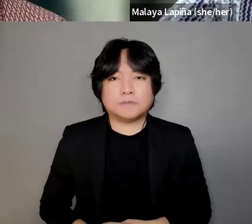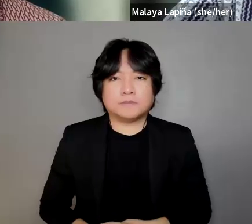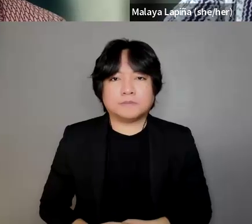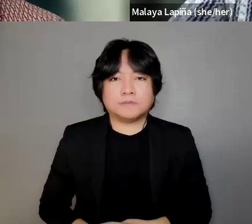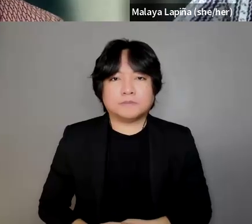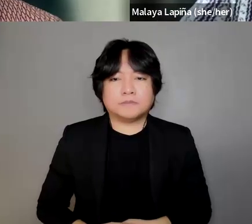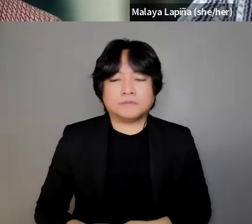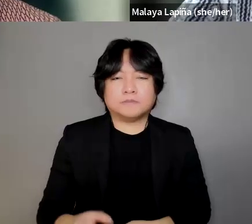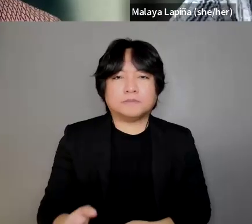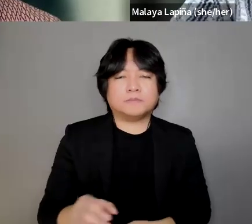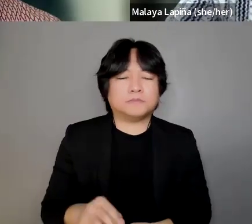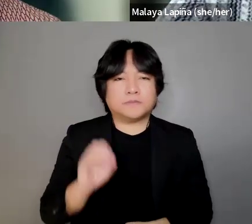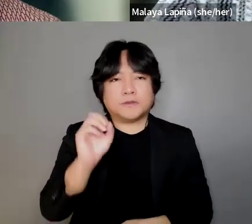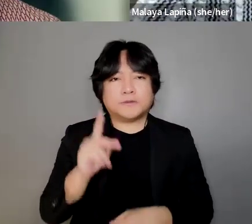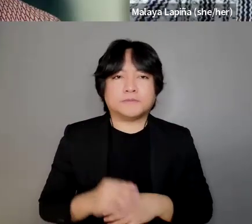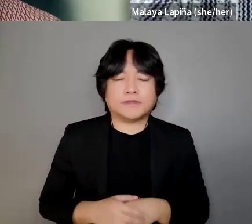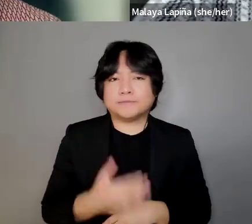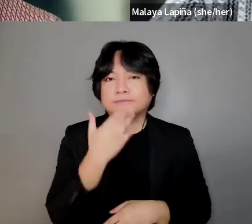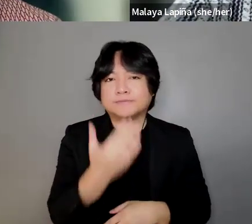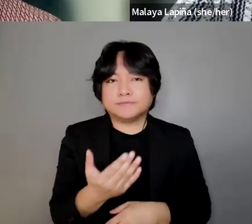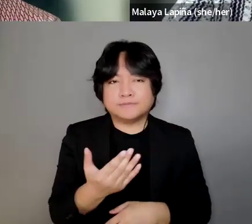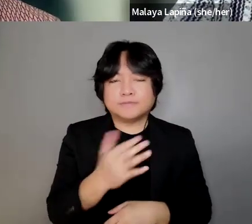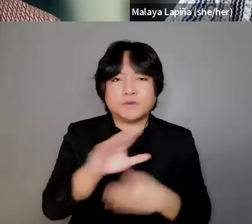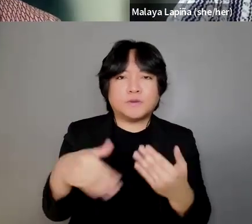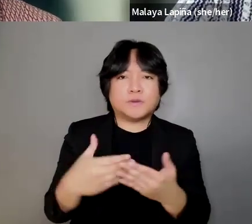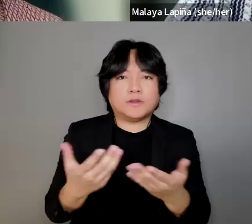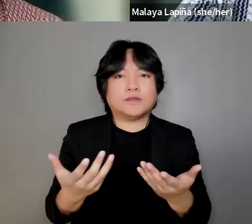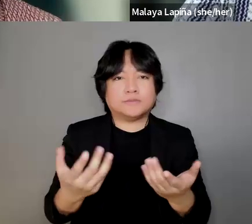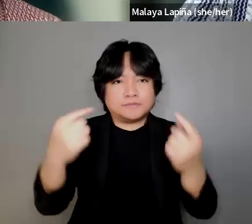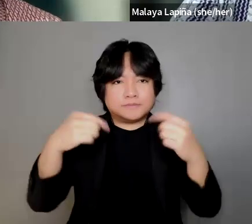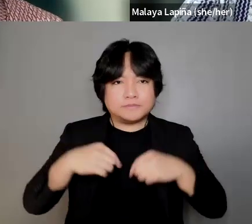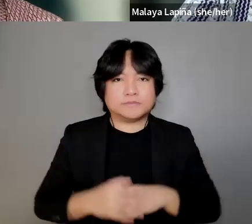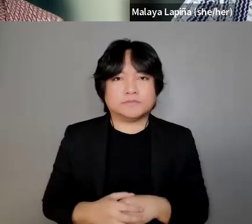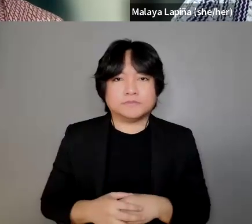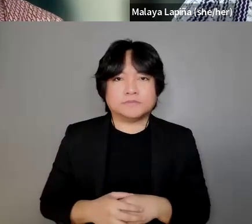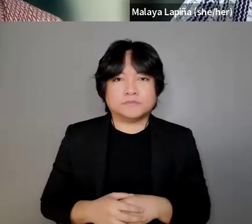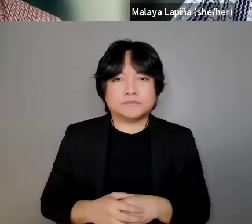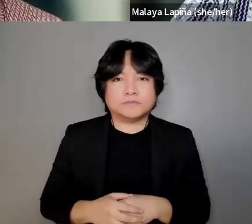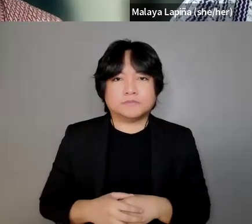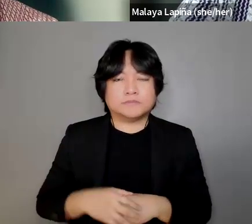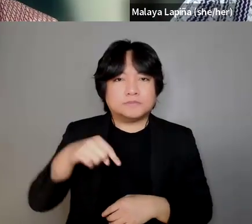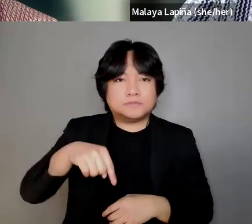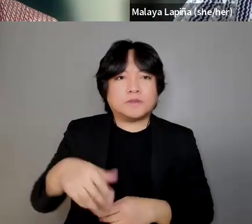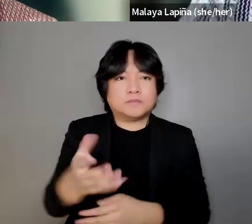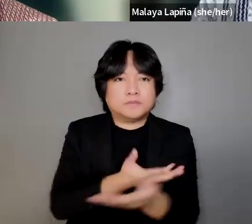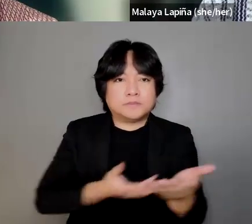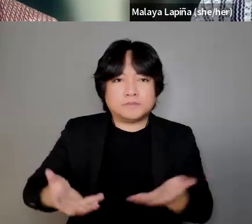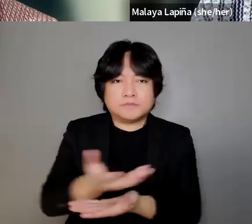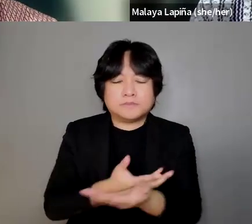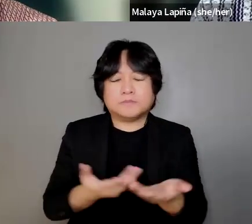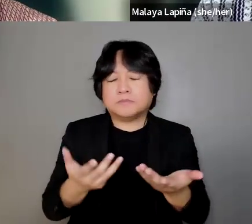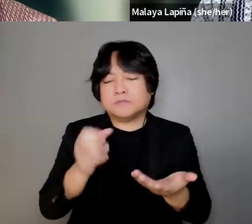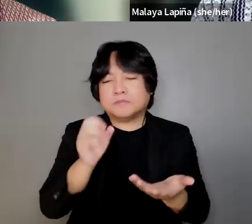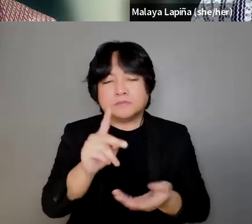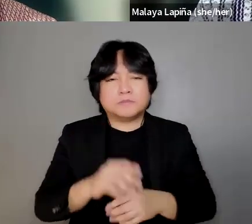Yeah, again, thank you, everyone for coming sa roundtable, ano. And yeah,